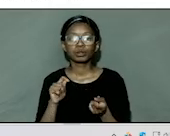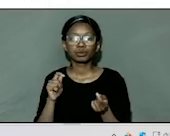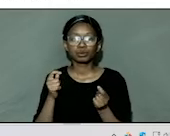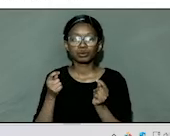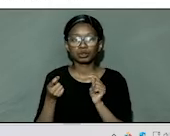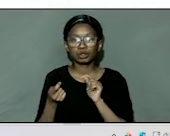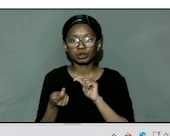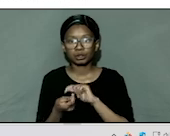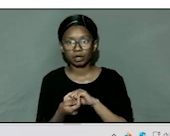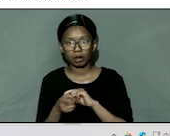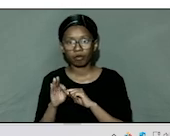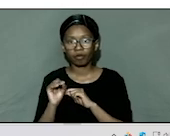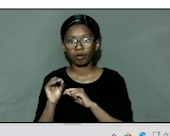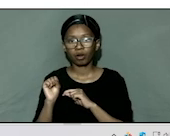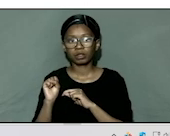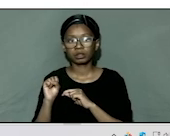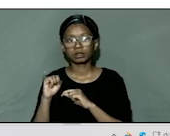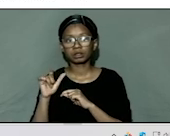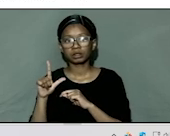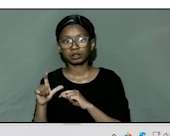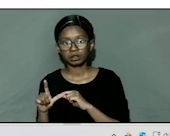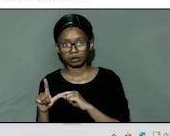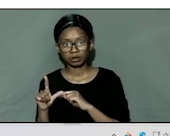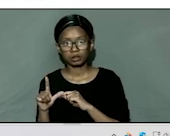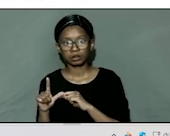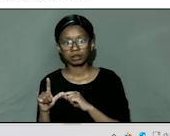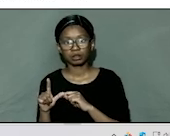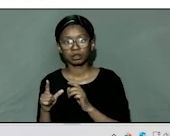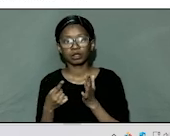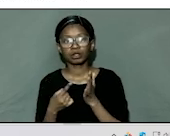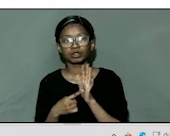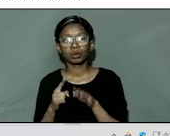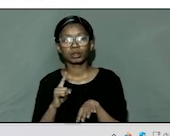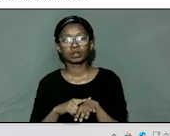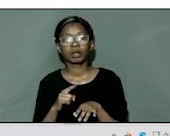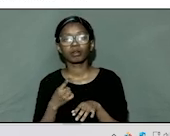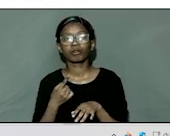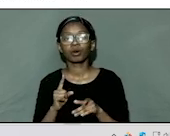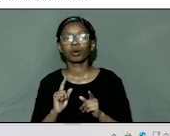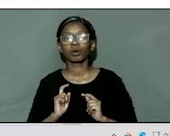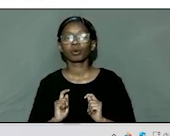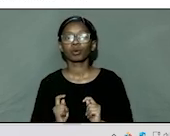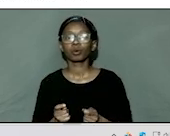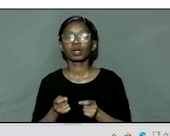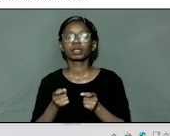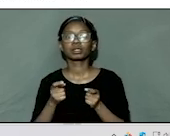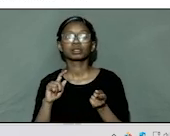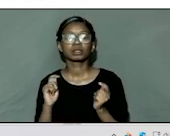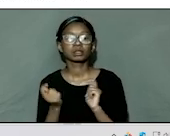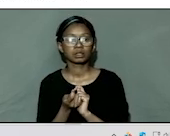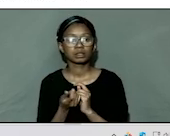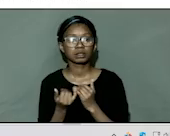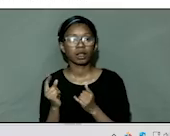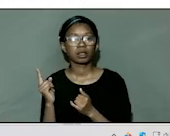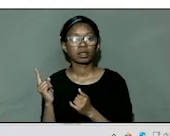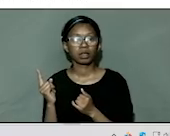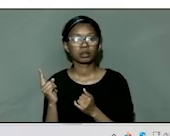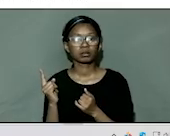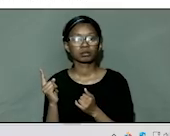fossils indicating the period of rapid change. So that is